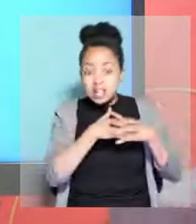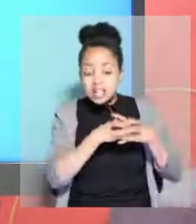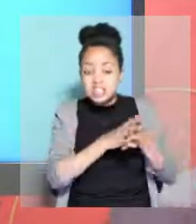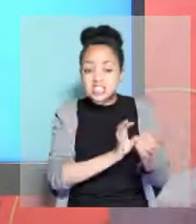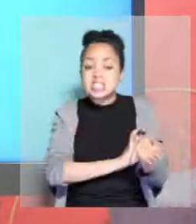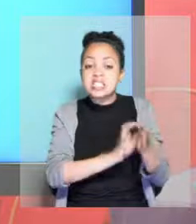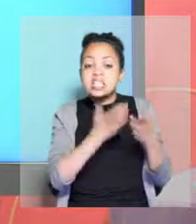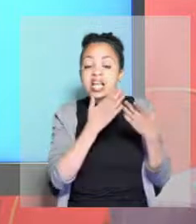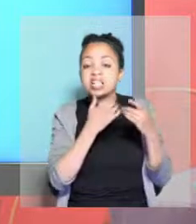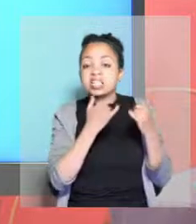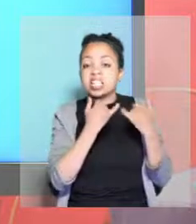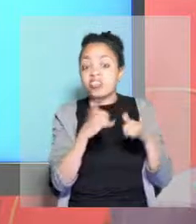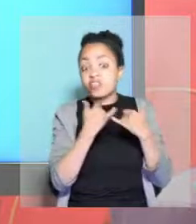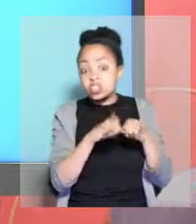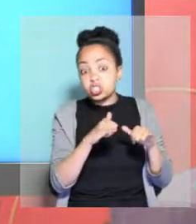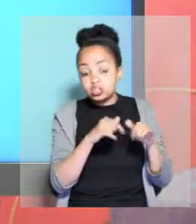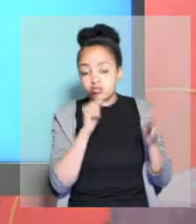cell division.